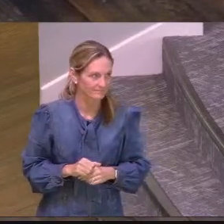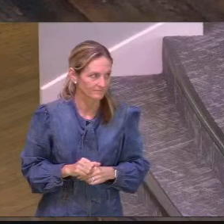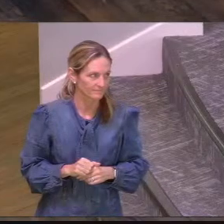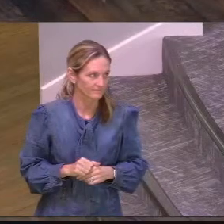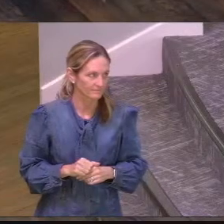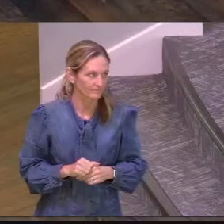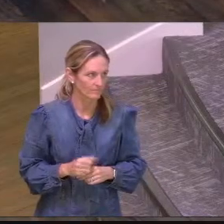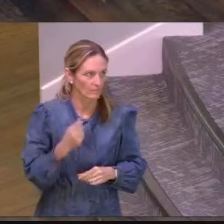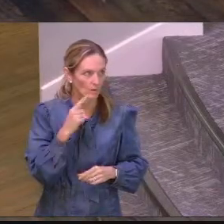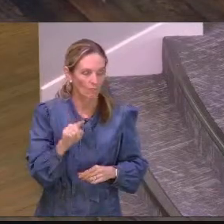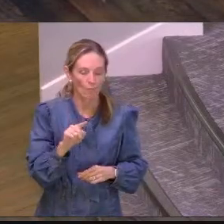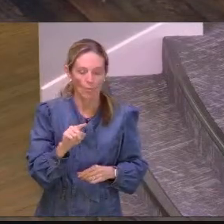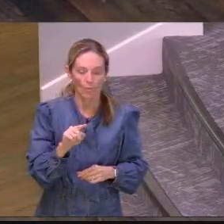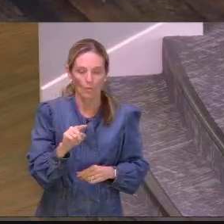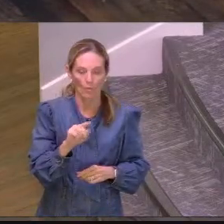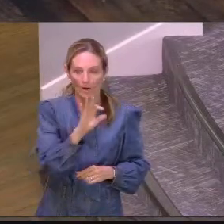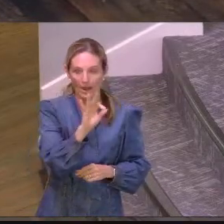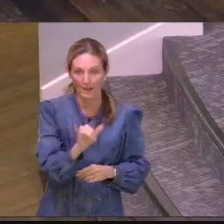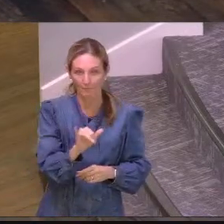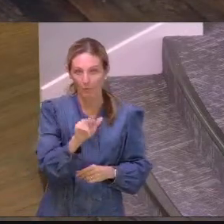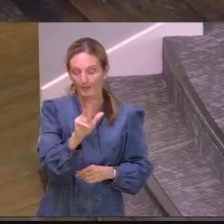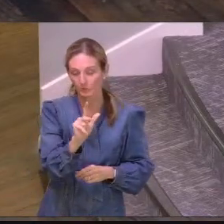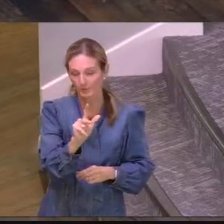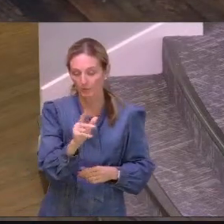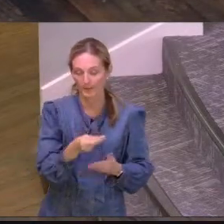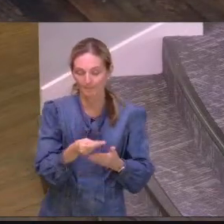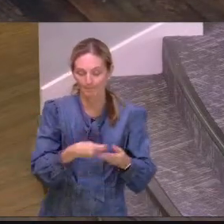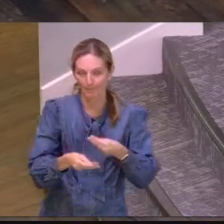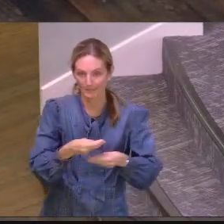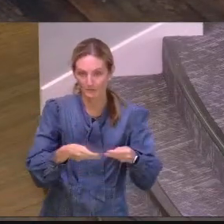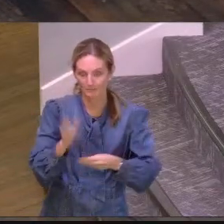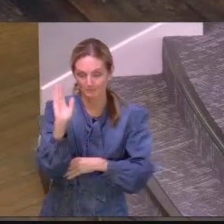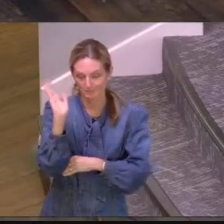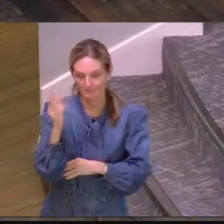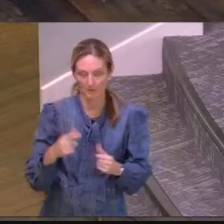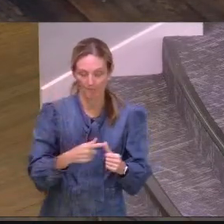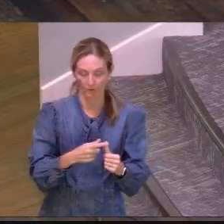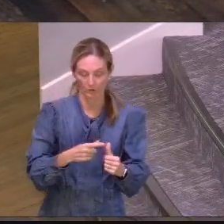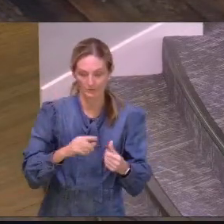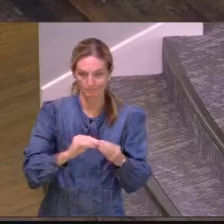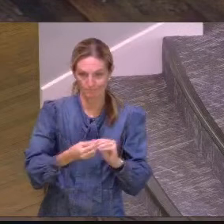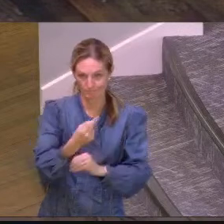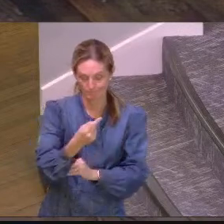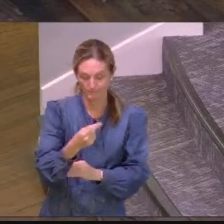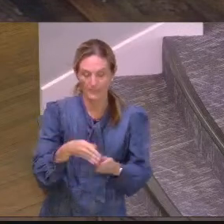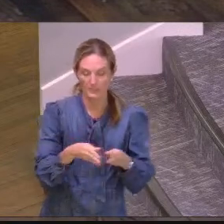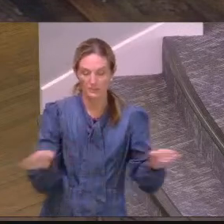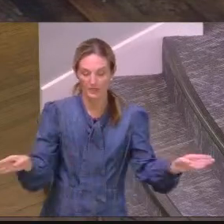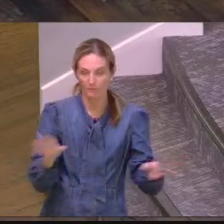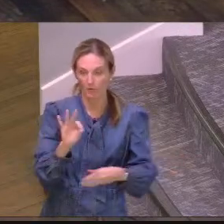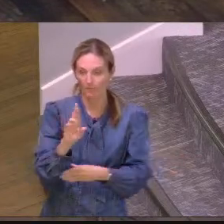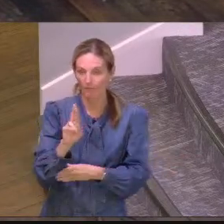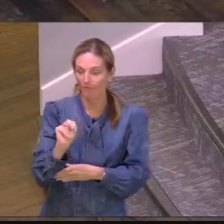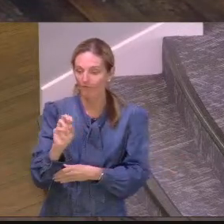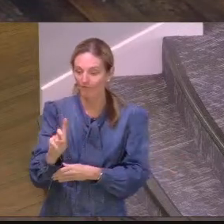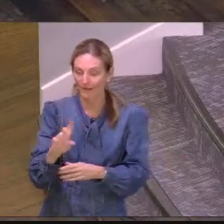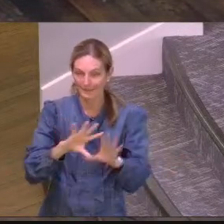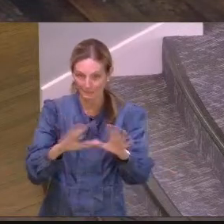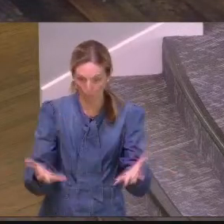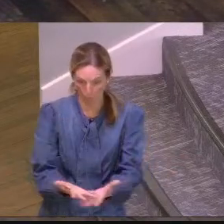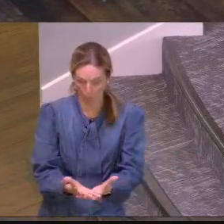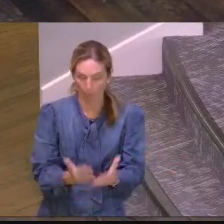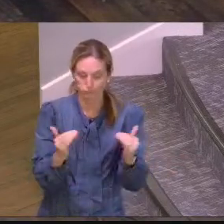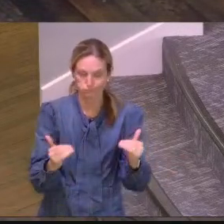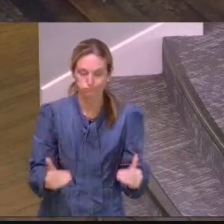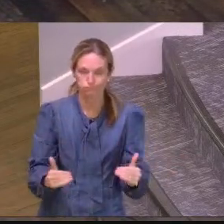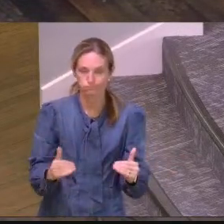For our FY23 budget presentation, first thing I'm going to talk about is the general fund as a whole. Then I'm going to talk about the revenues